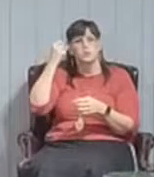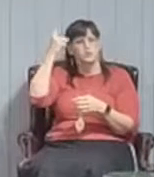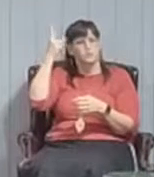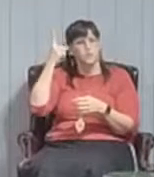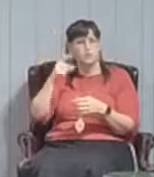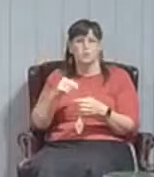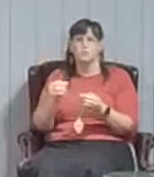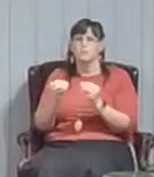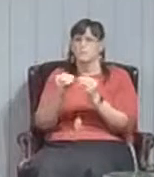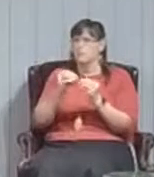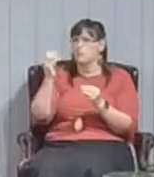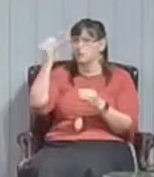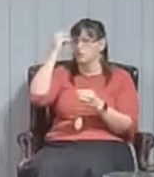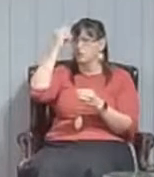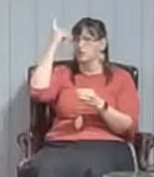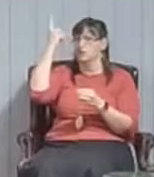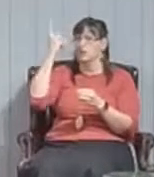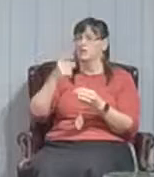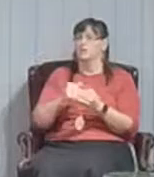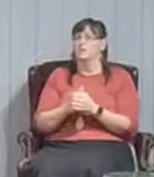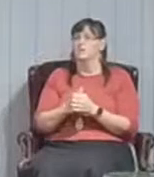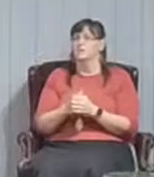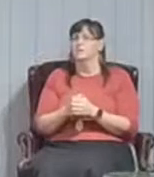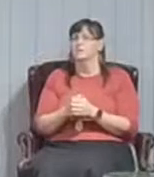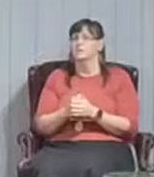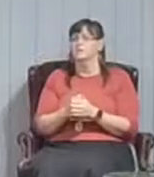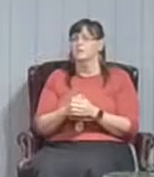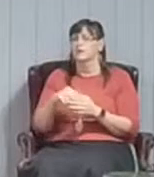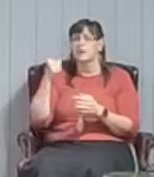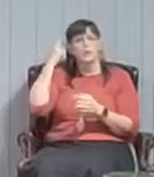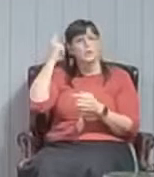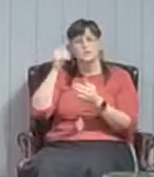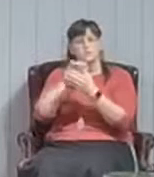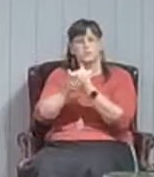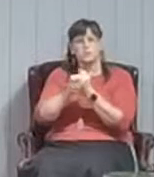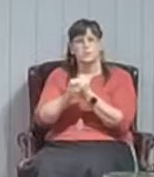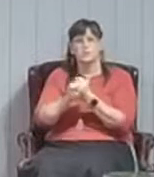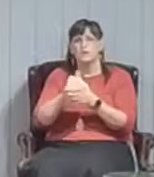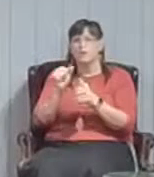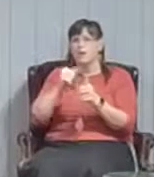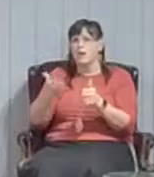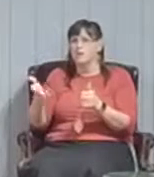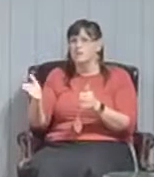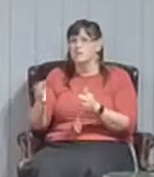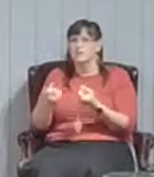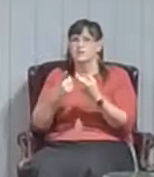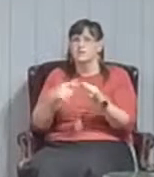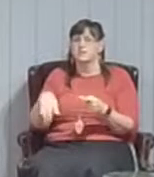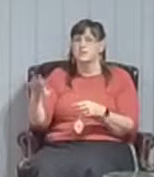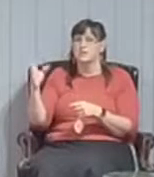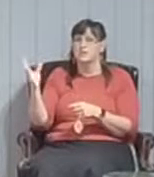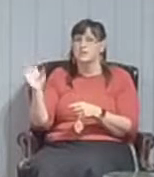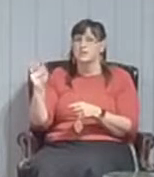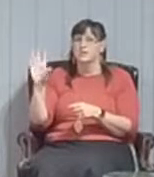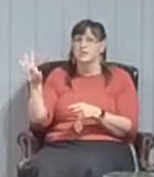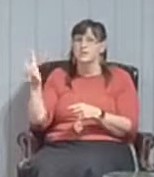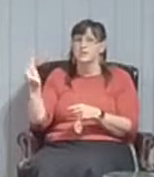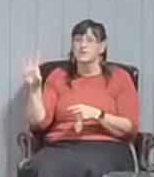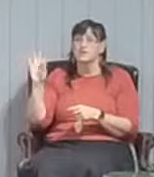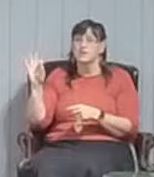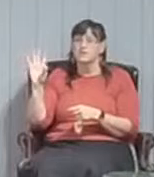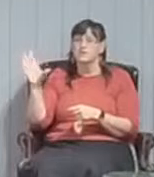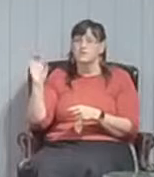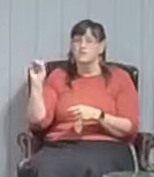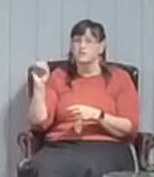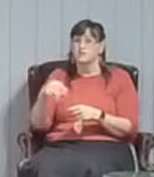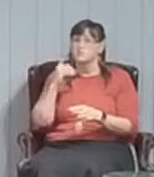understanding of the Word of God than they do? I don't think everything that they did in the 1950s was absolutely right,